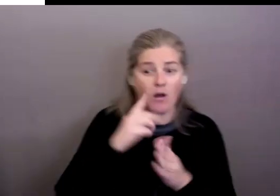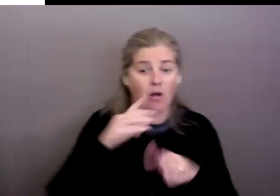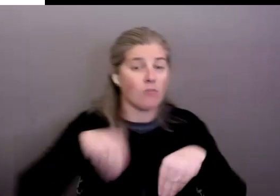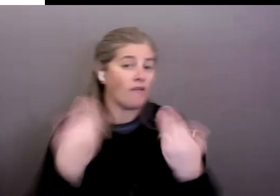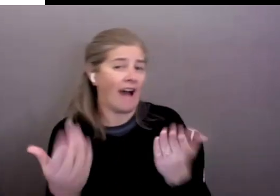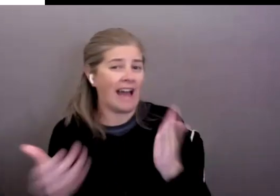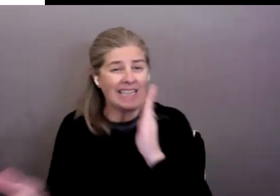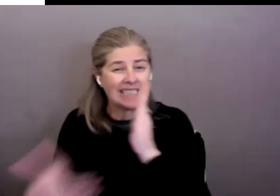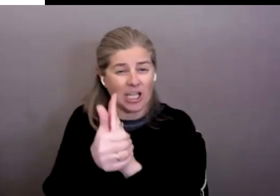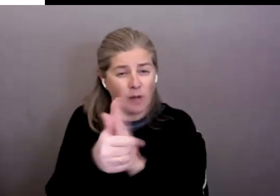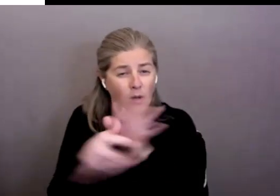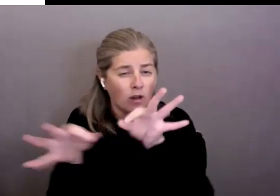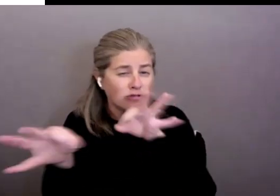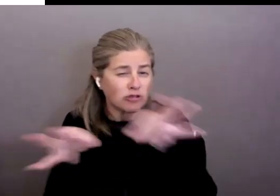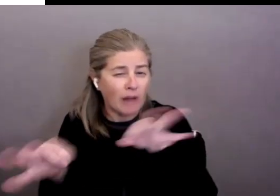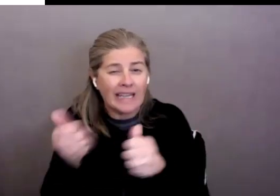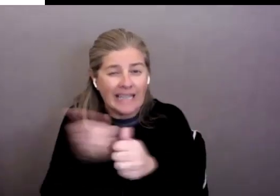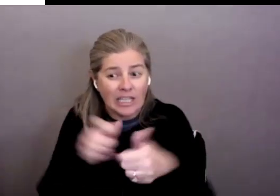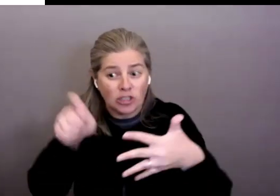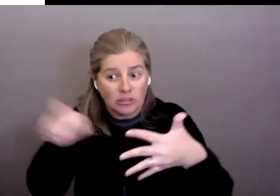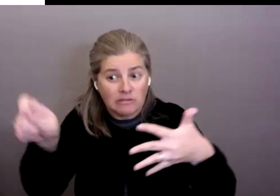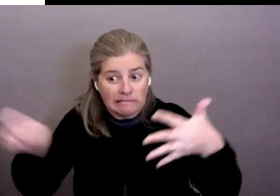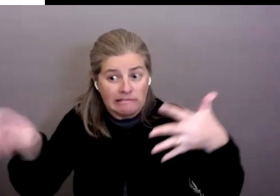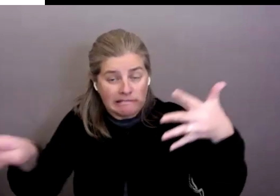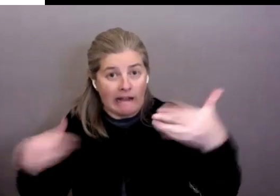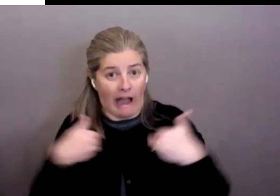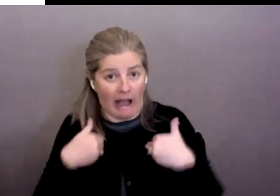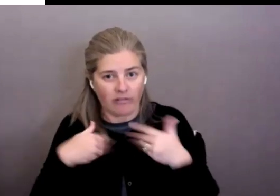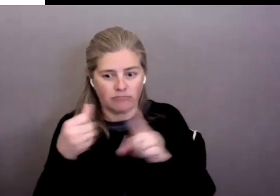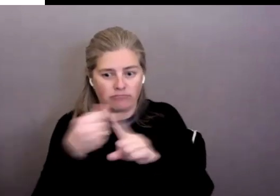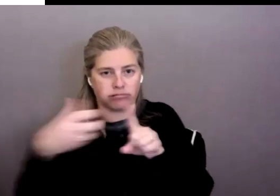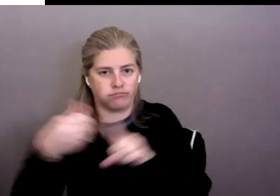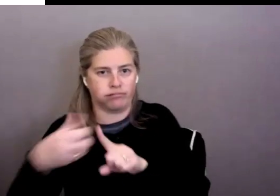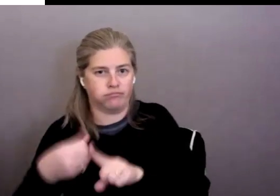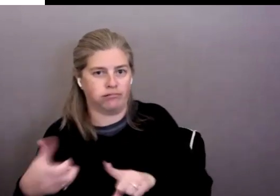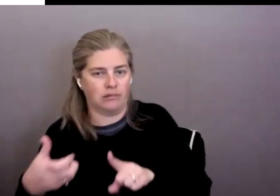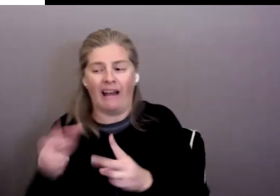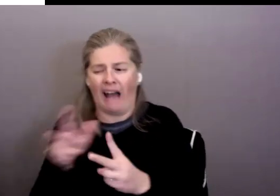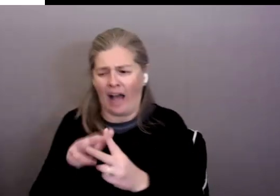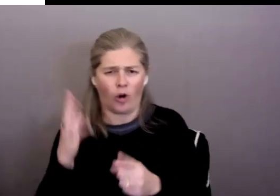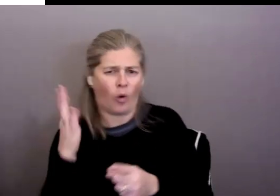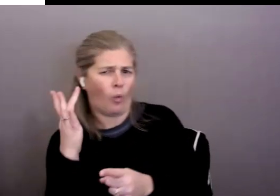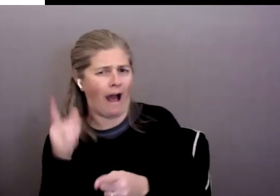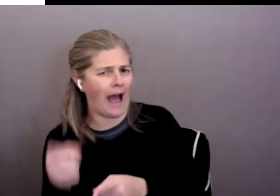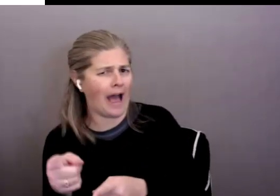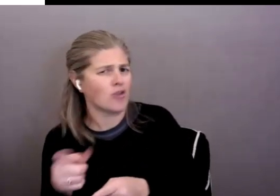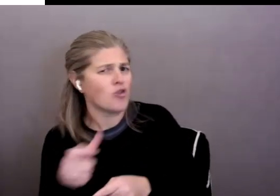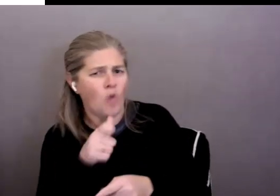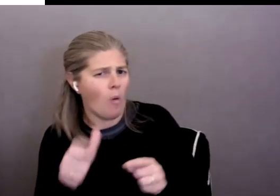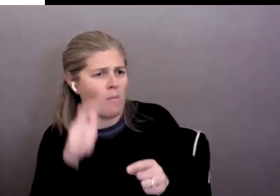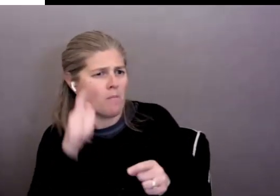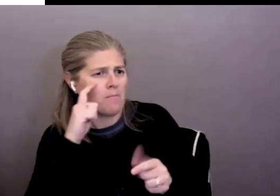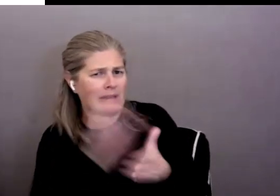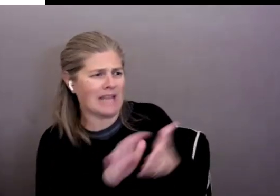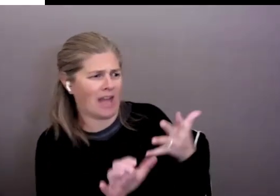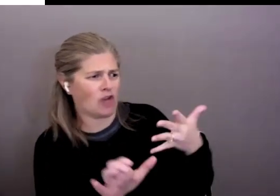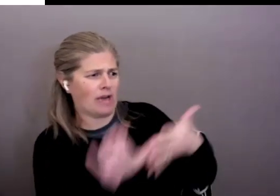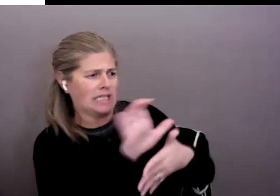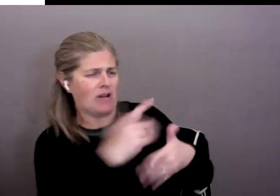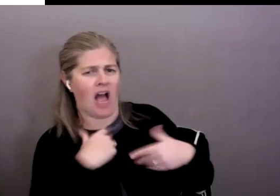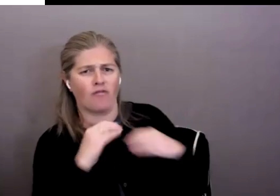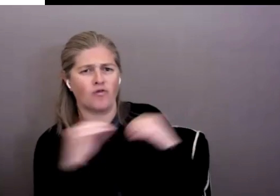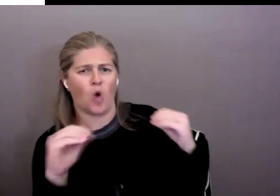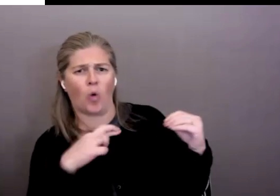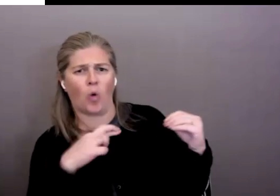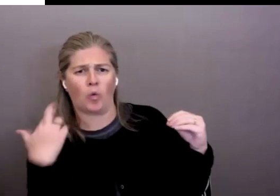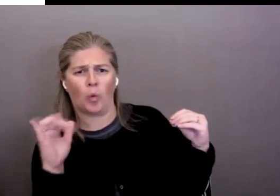attachment describing for each potential risk that has been checked, either why the AAA does not believe the criteria presents a risk in the case of the proposed